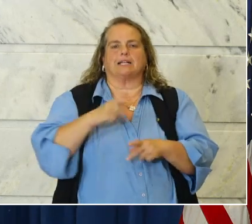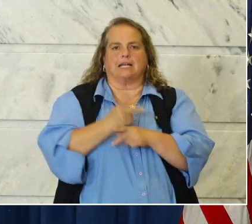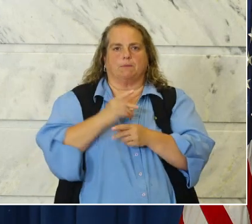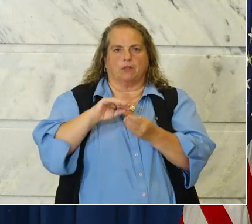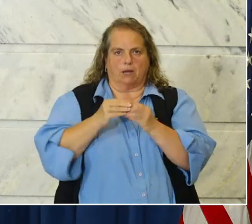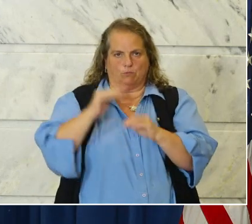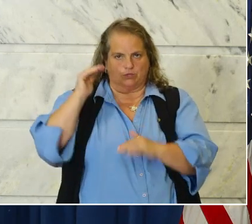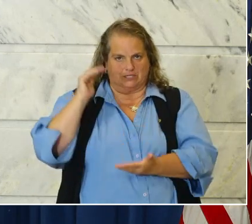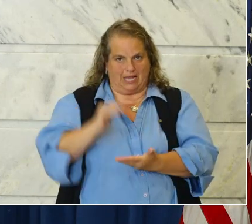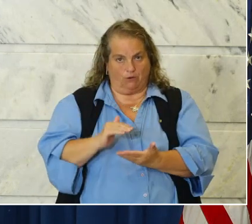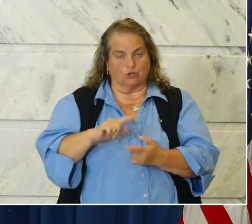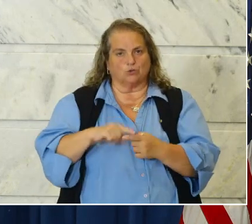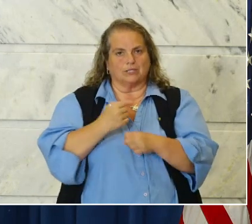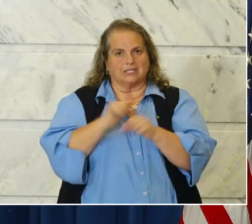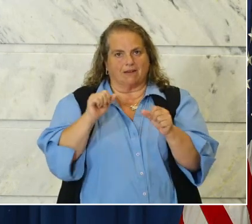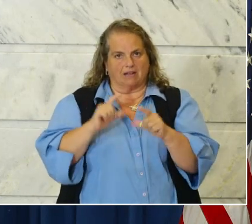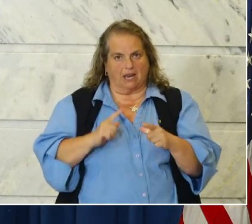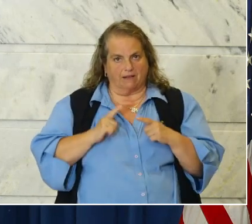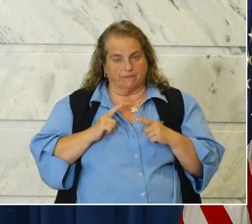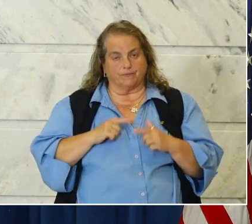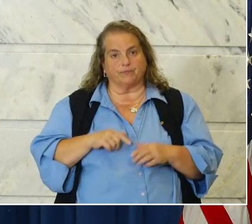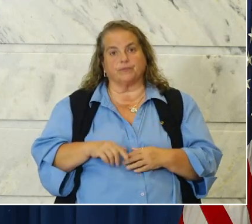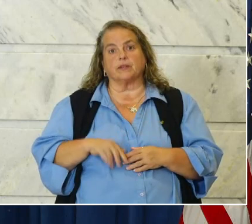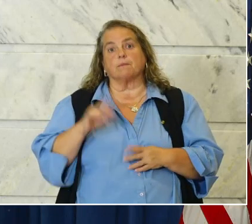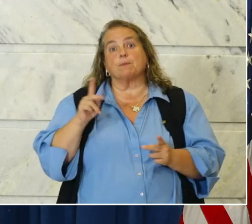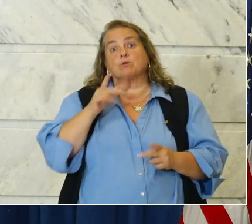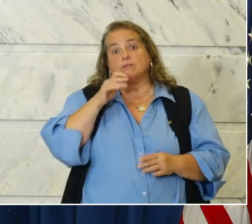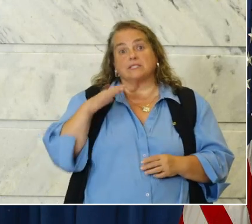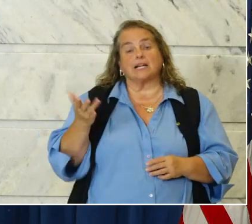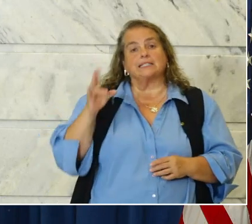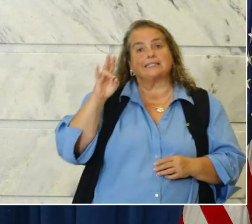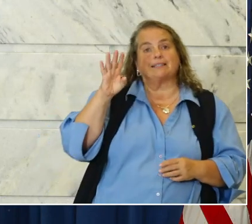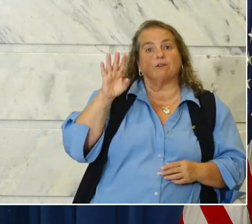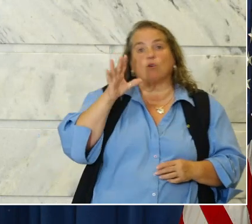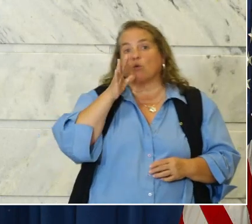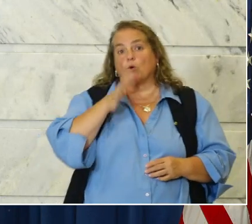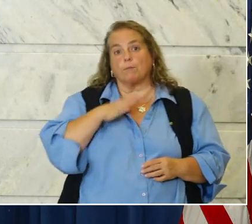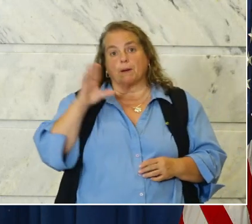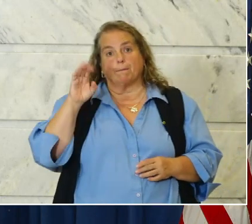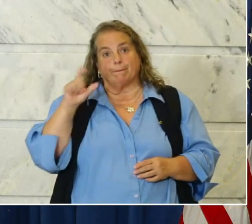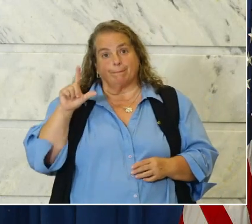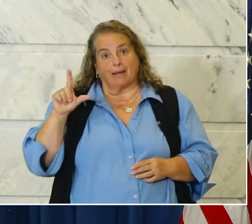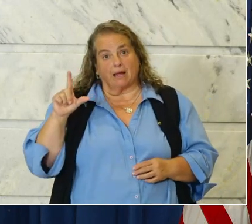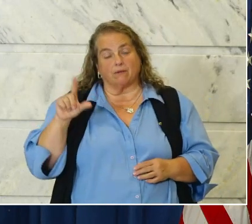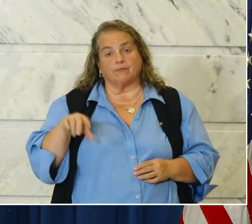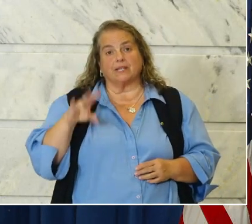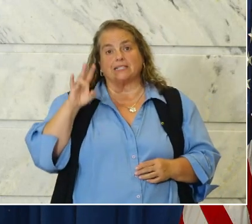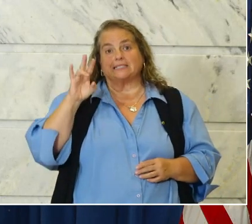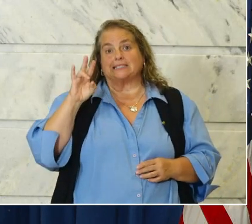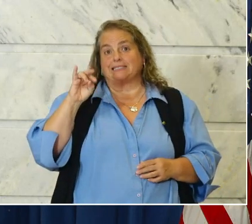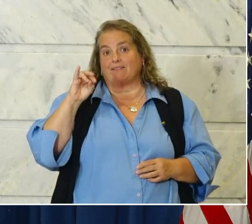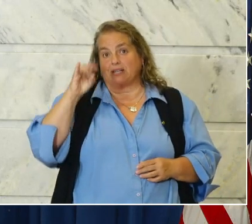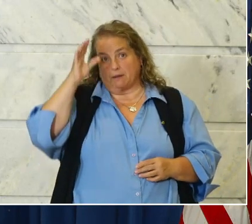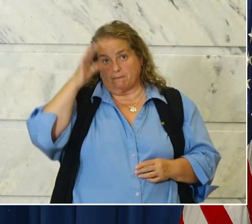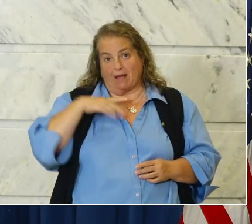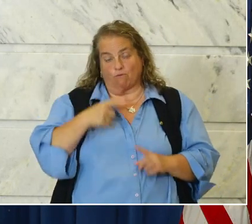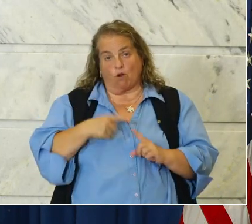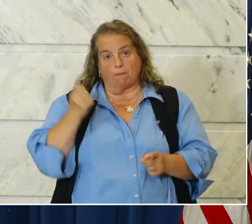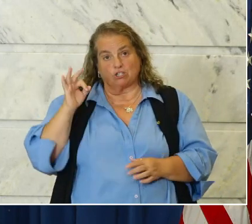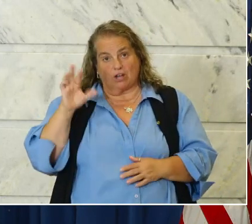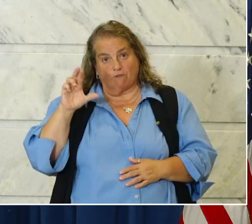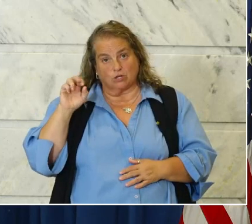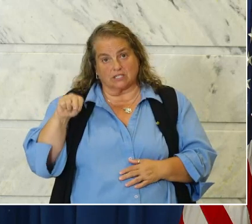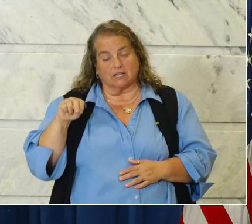lives. Today, those that we've lost are a 74-year-old woman from Bell, a 70-year-old man from Jefferson,